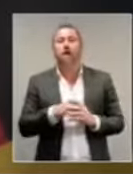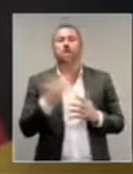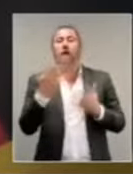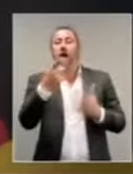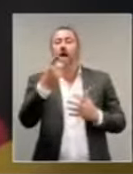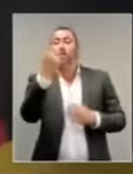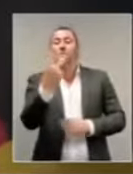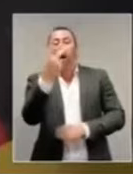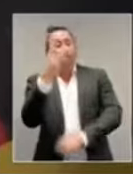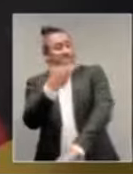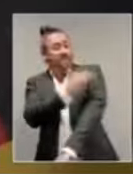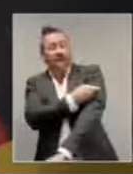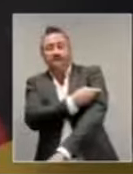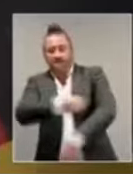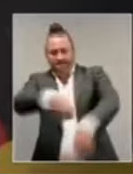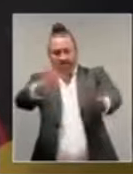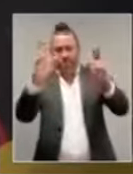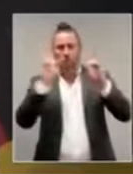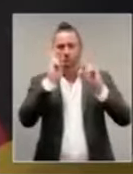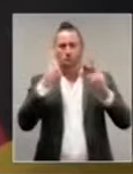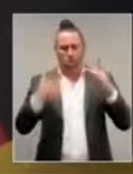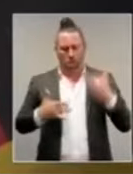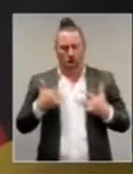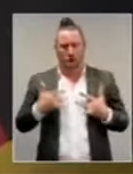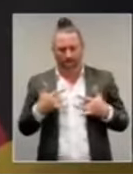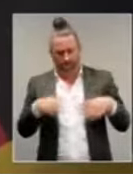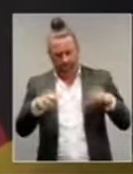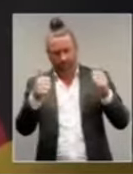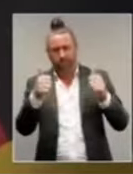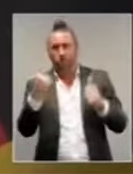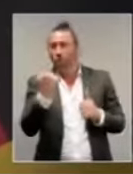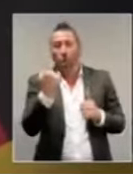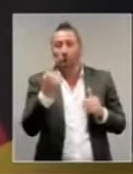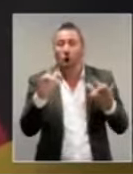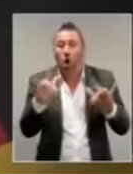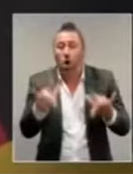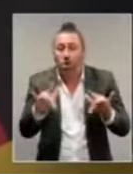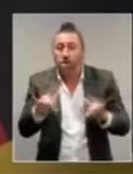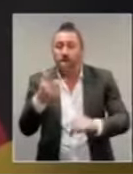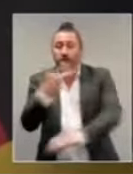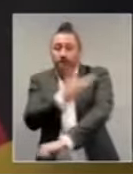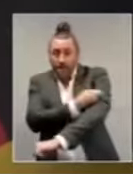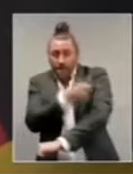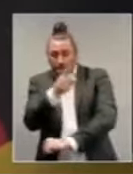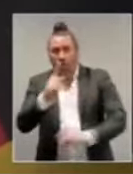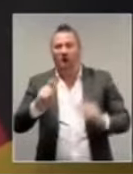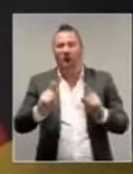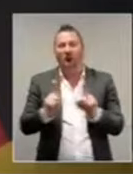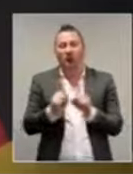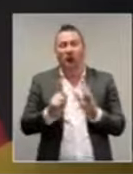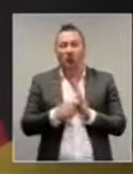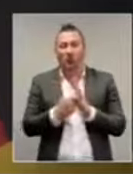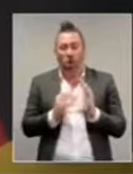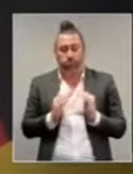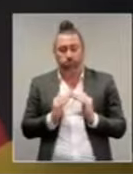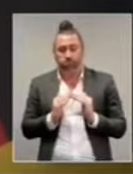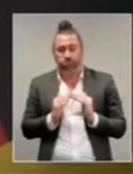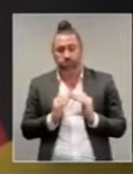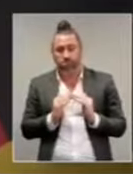as they were for people who are not vaccinated lockdown rules will apply to everyone 16 and above